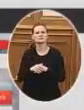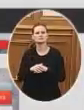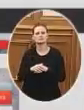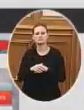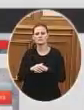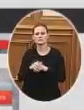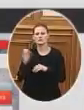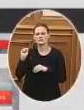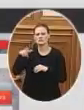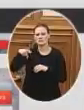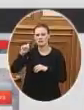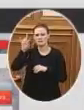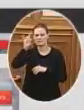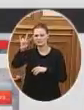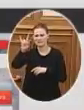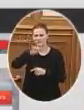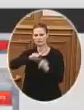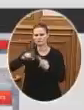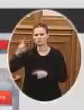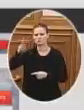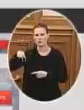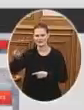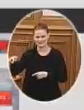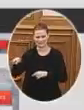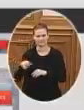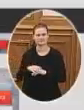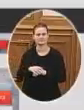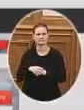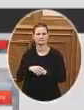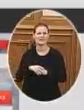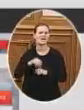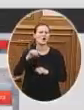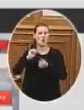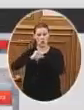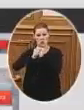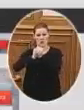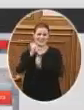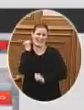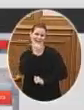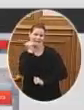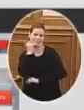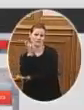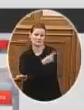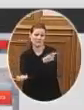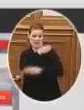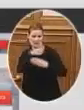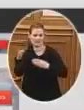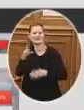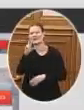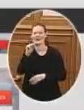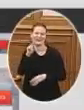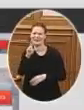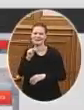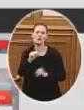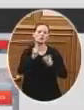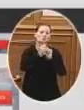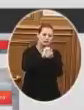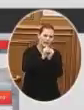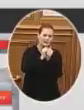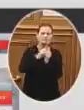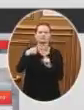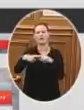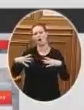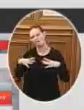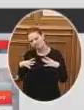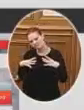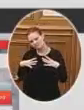2013. Now, those races are not every single day between September 7th and 22nd. There's a series of race days, off days. The weather is